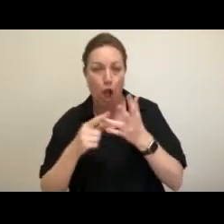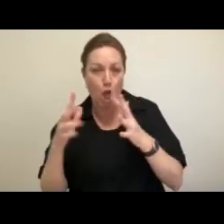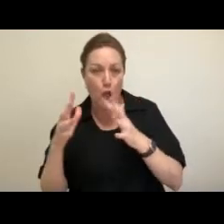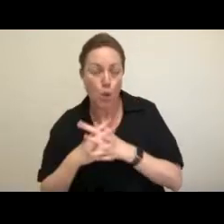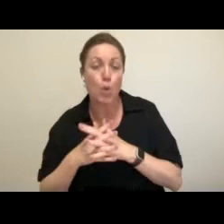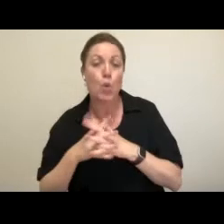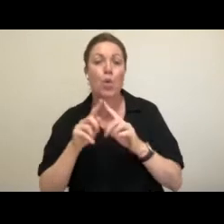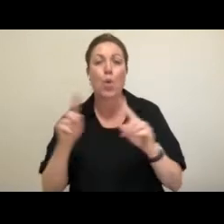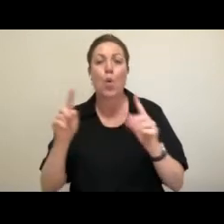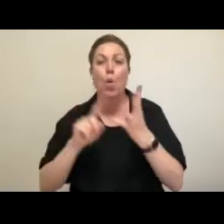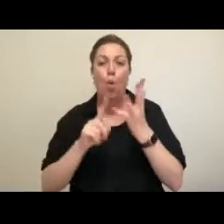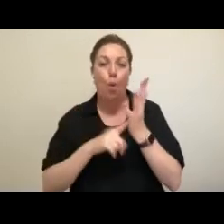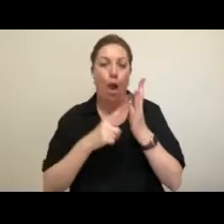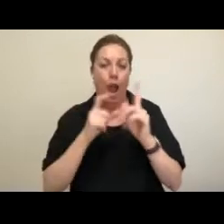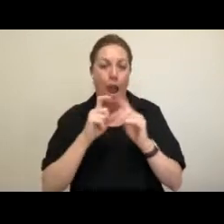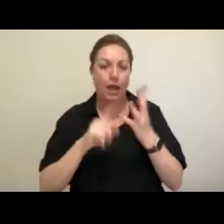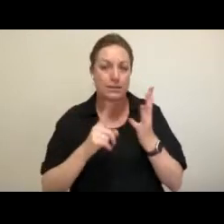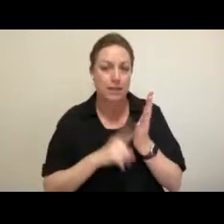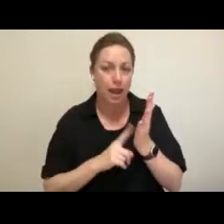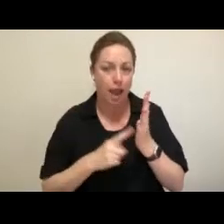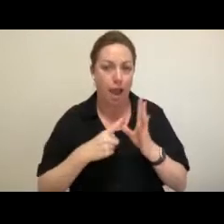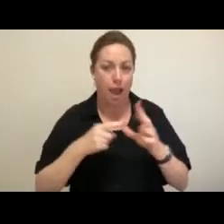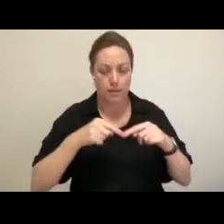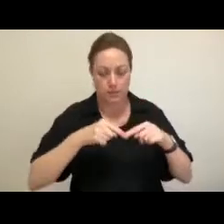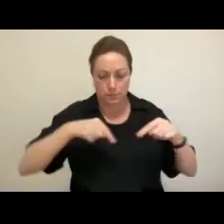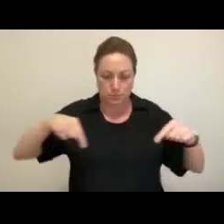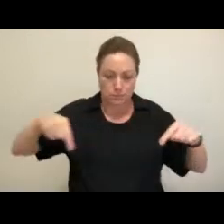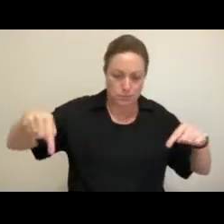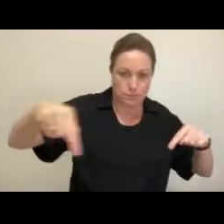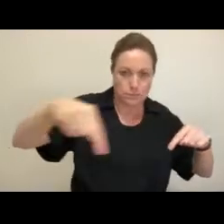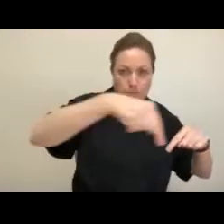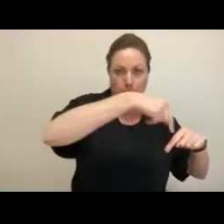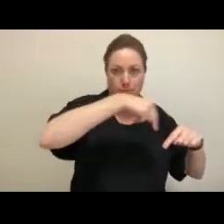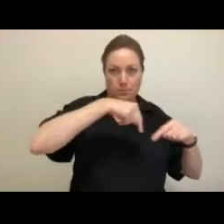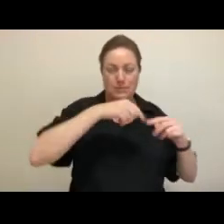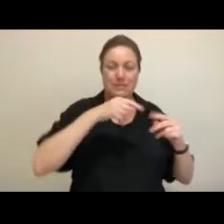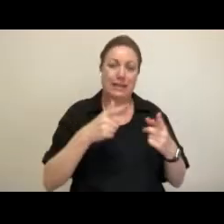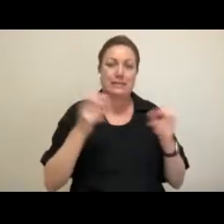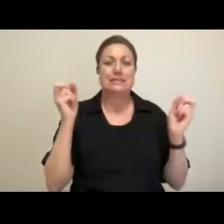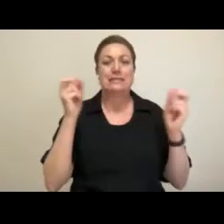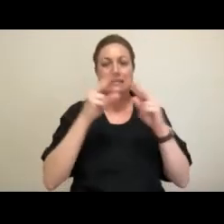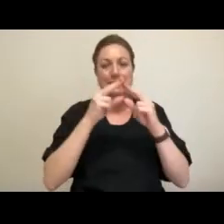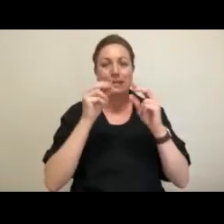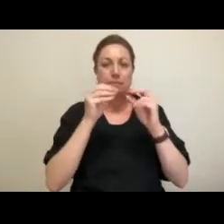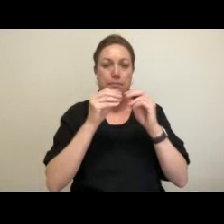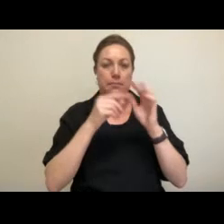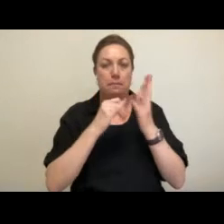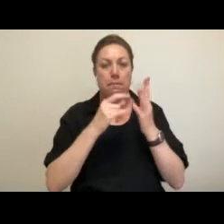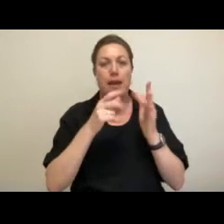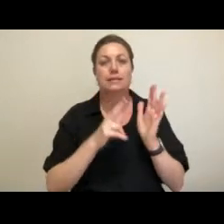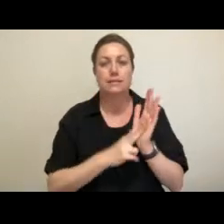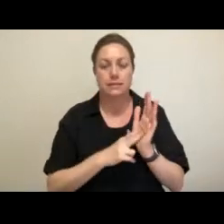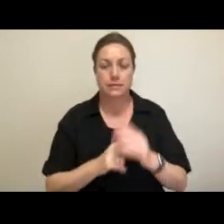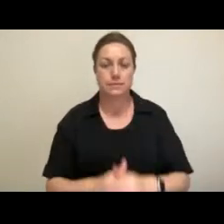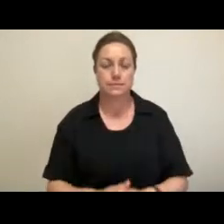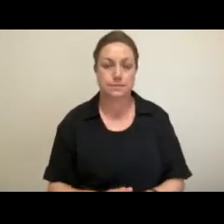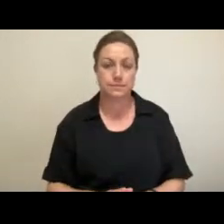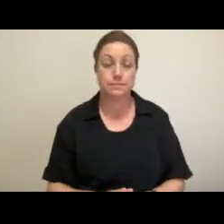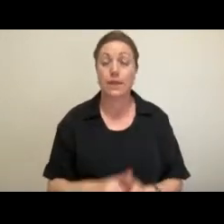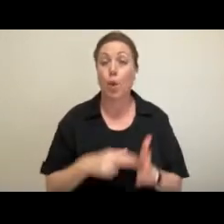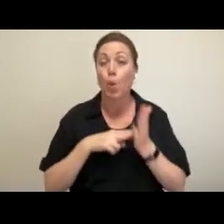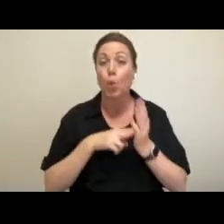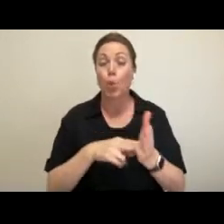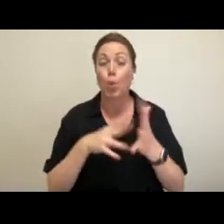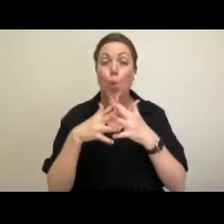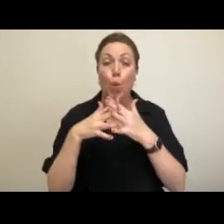Next slide, please, Jane. The northwest line we referred to earlier,